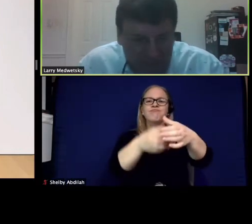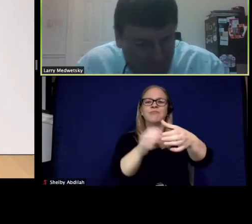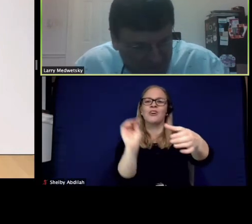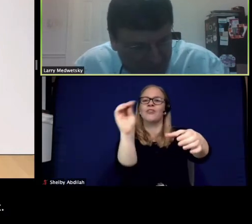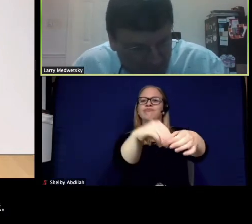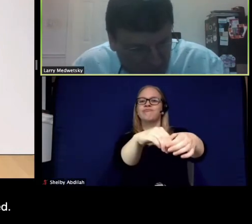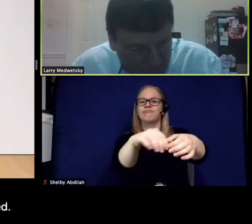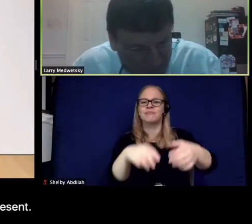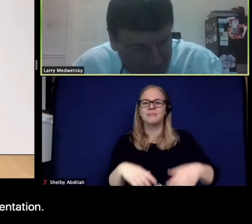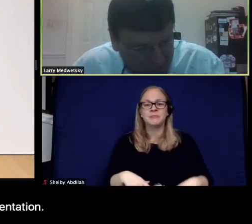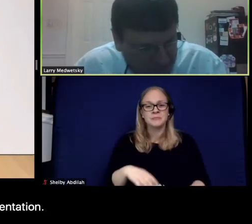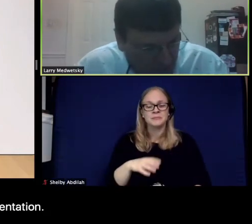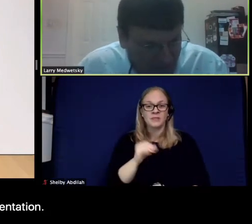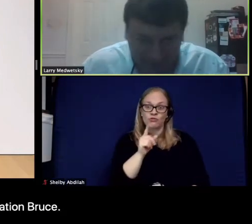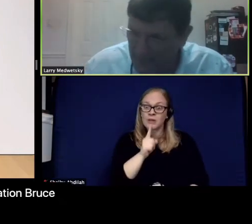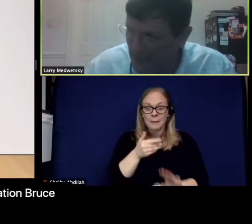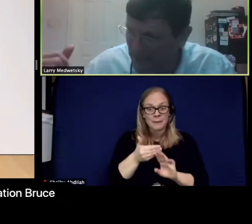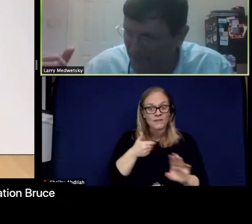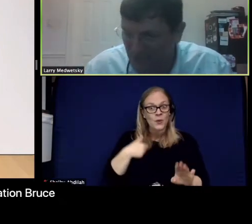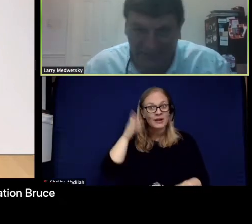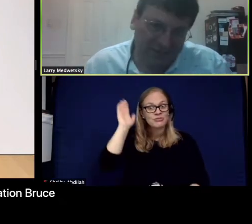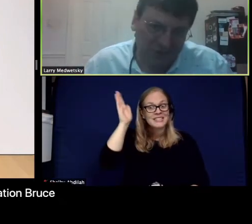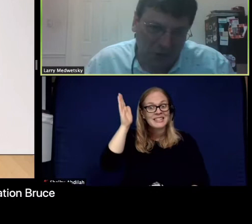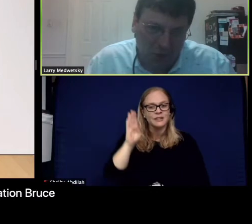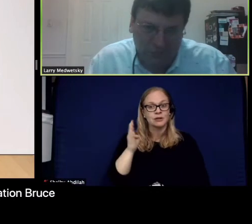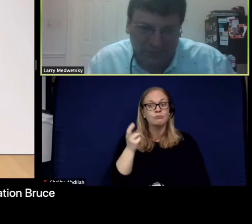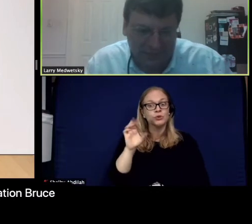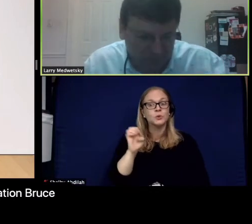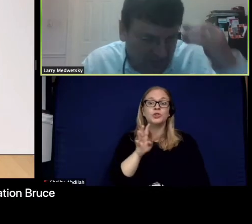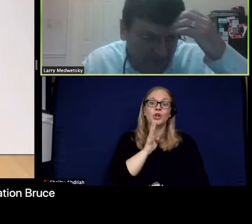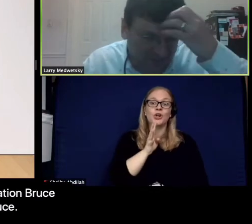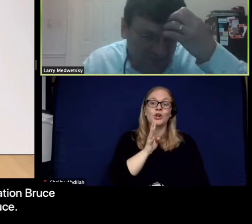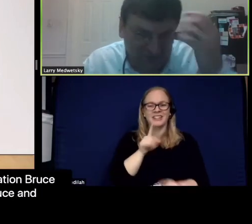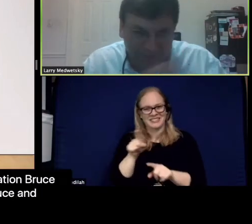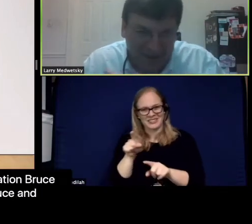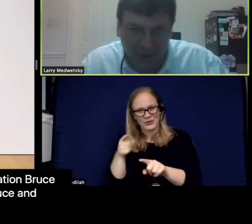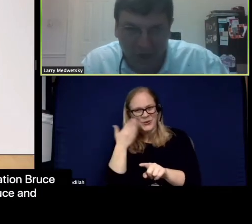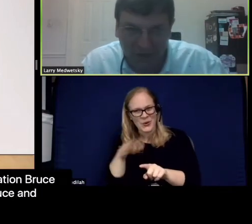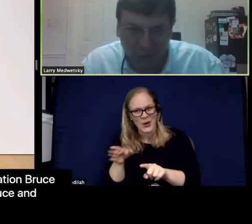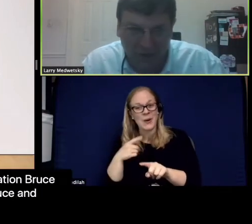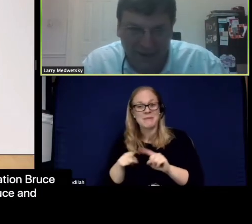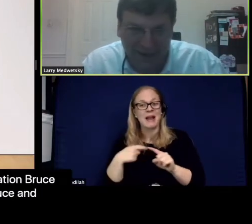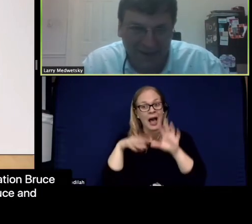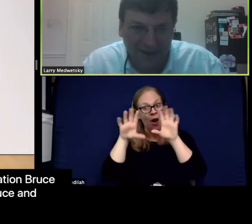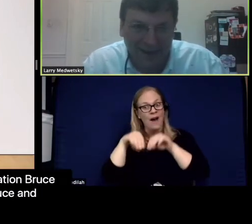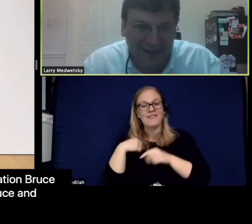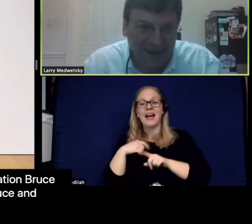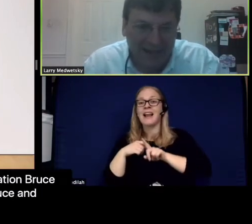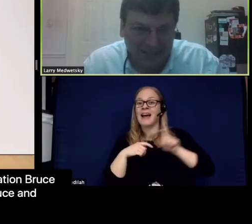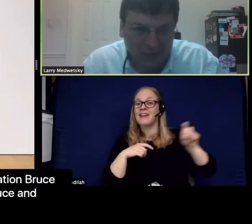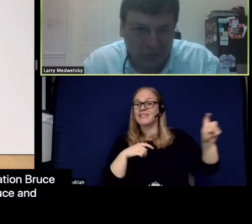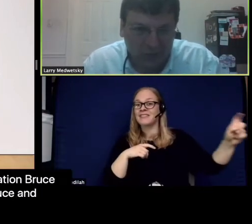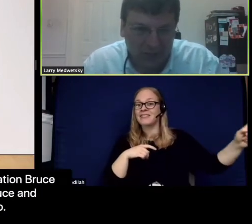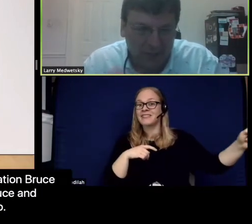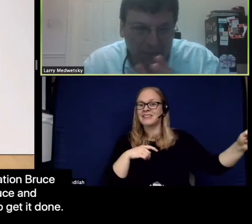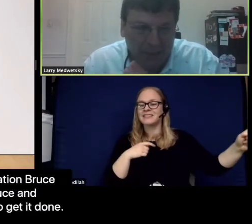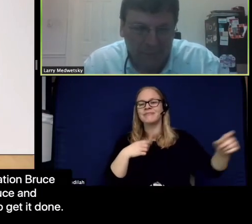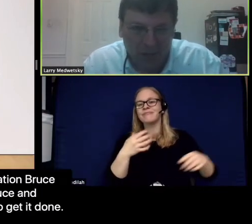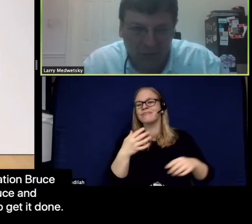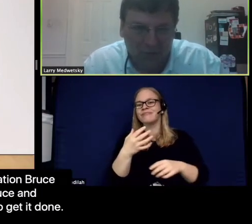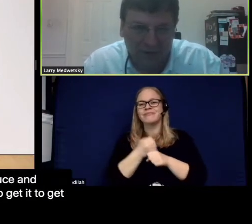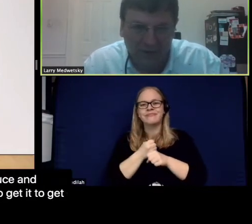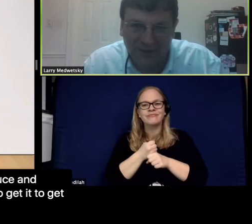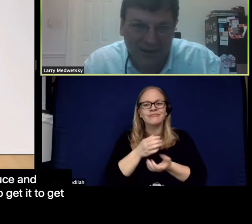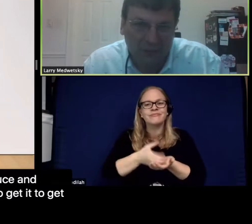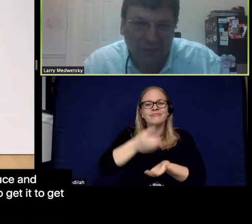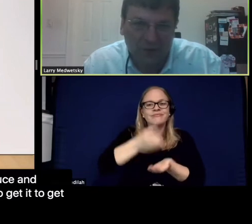I started presentation, Bruce was talking and I left. He didn't know. Bruce and Bonnie didn't know. I walked away. I had to get a drink, get my